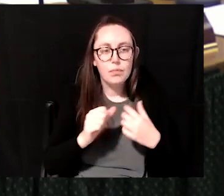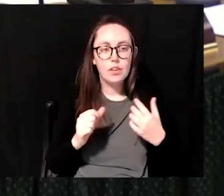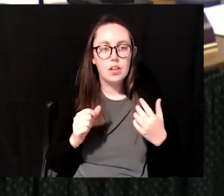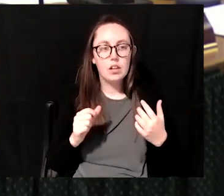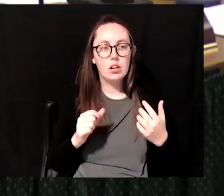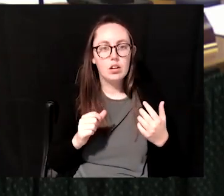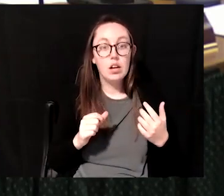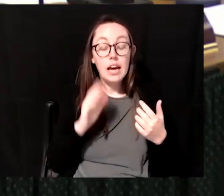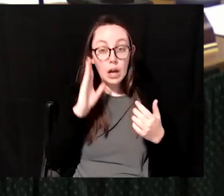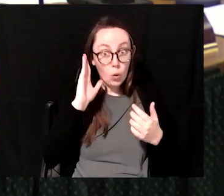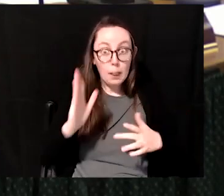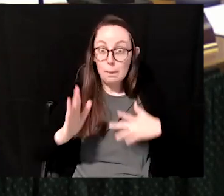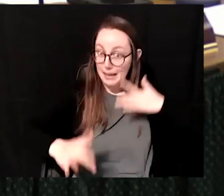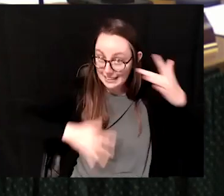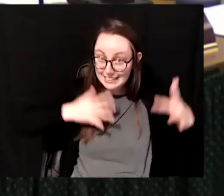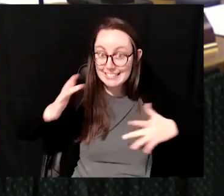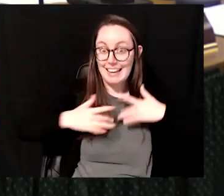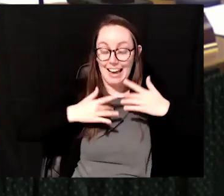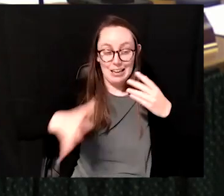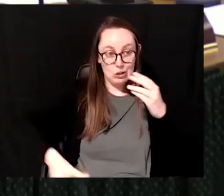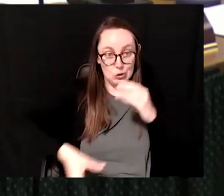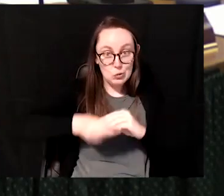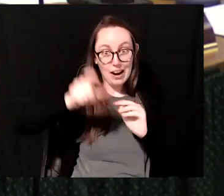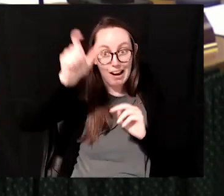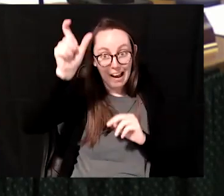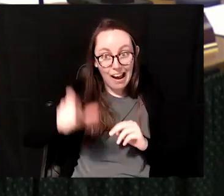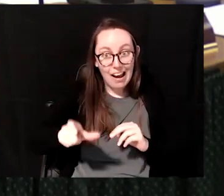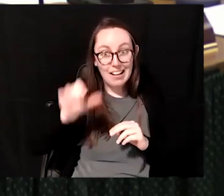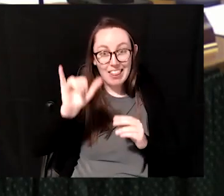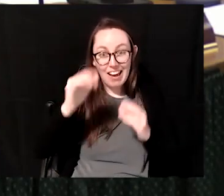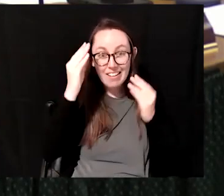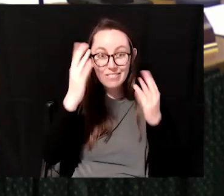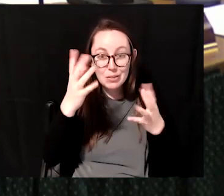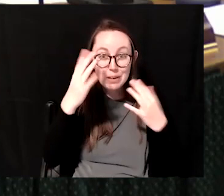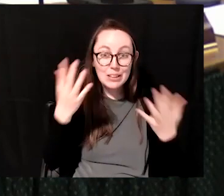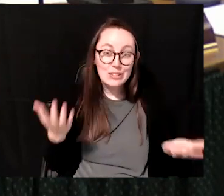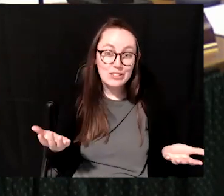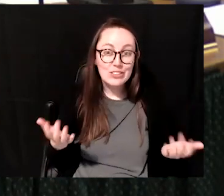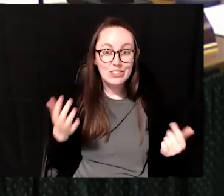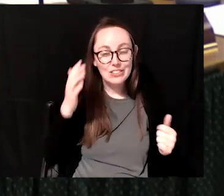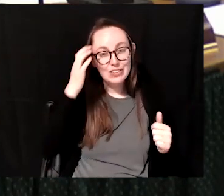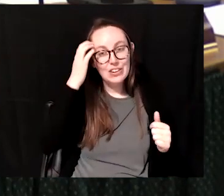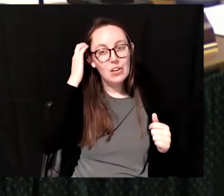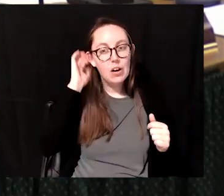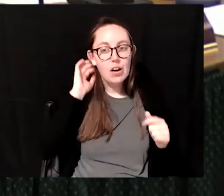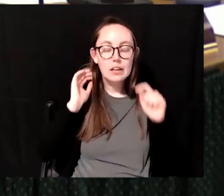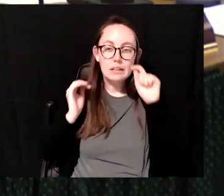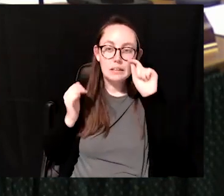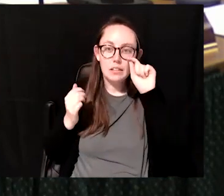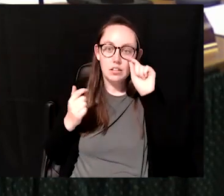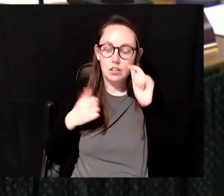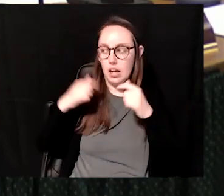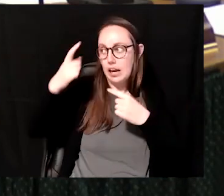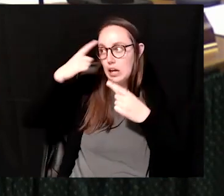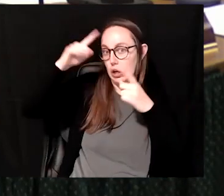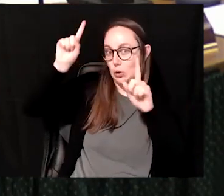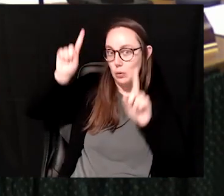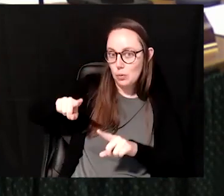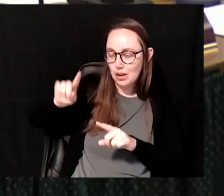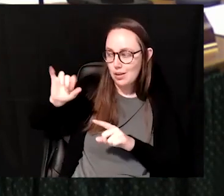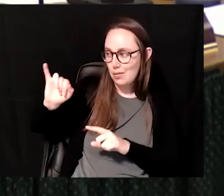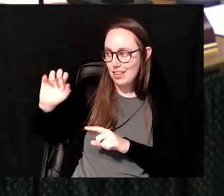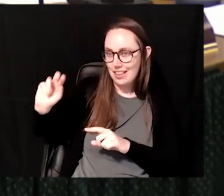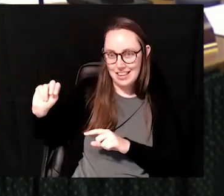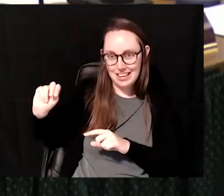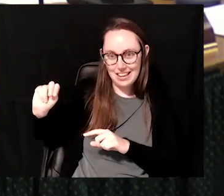that next column I kind of agree with Ian about does the town manager's office